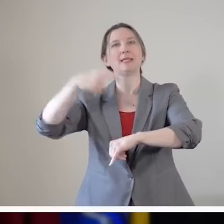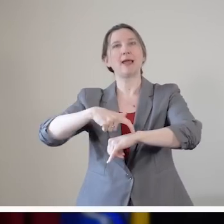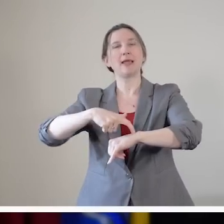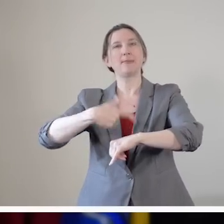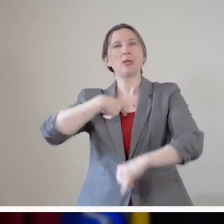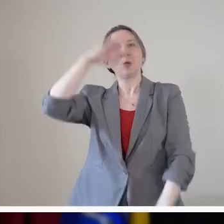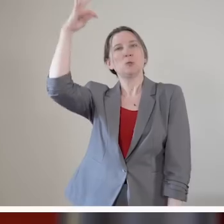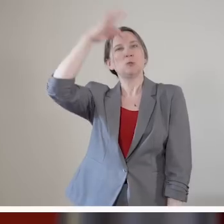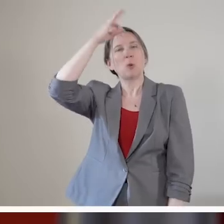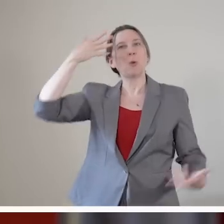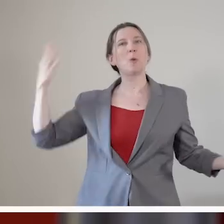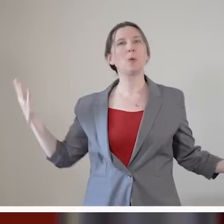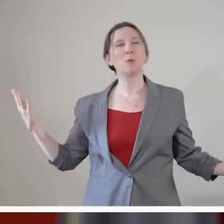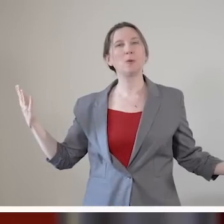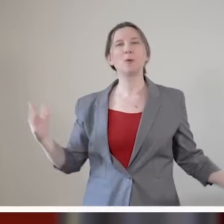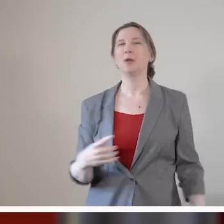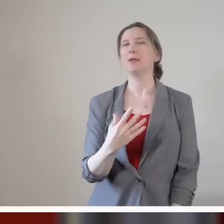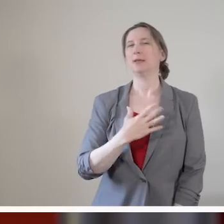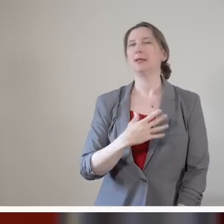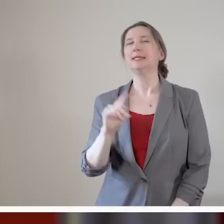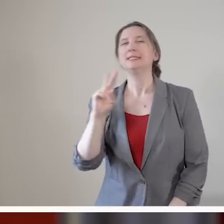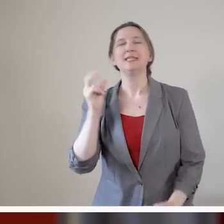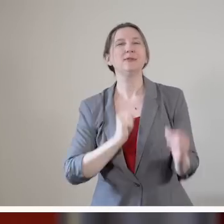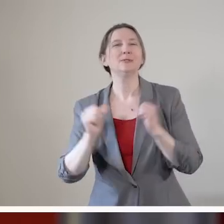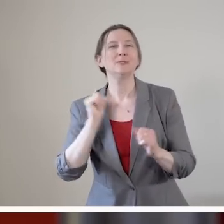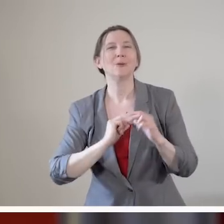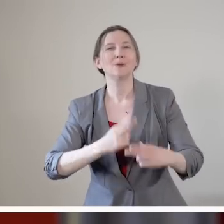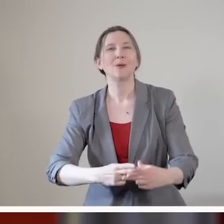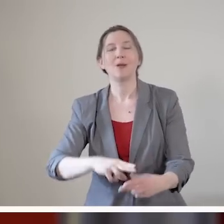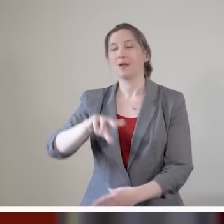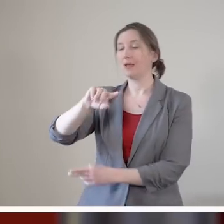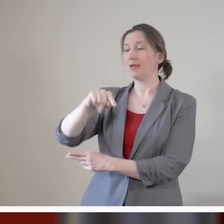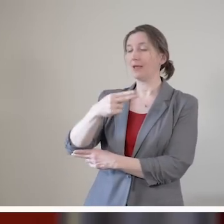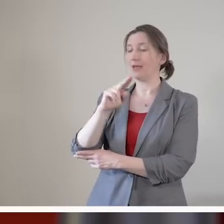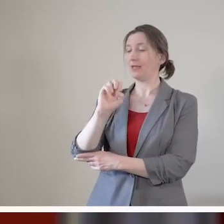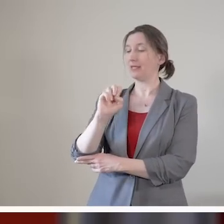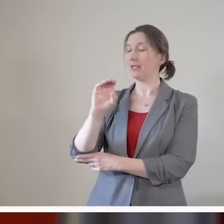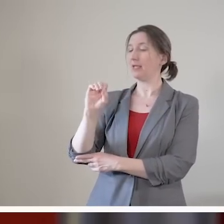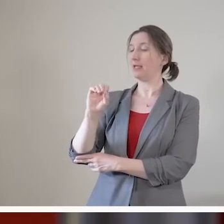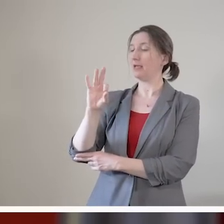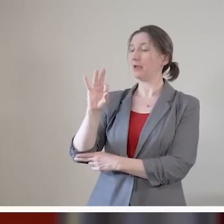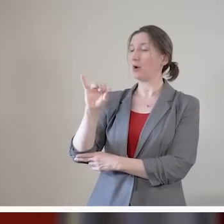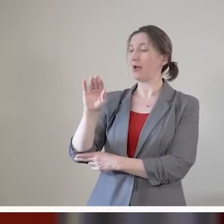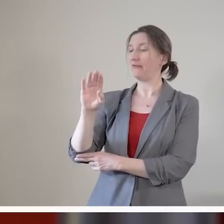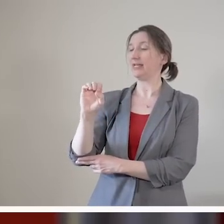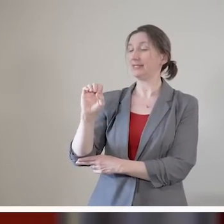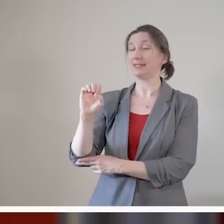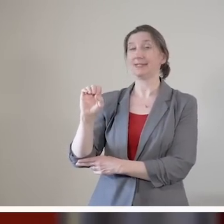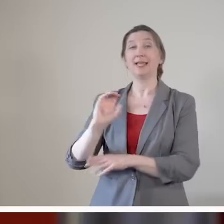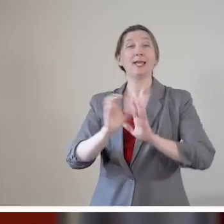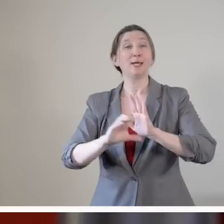last. Some of you may have heard of a little show called The Office, and I think Andy said it best